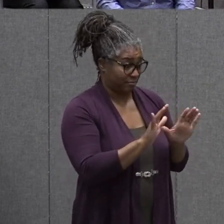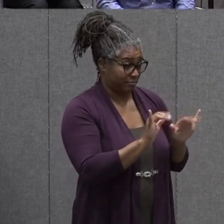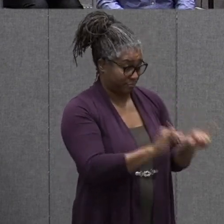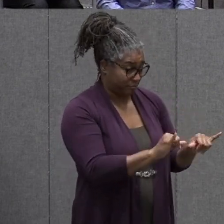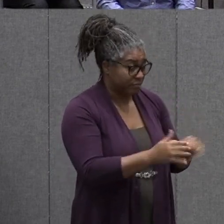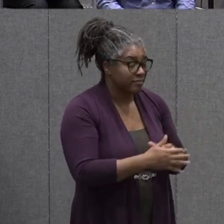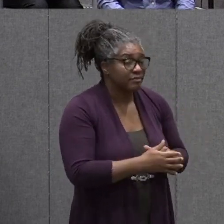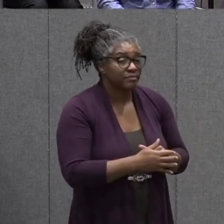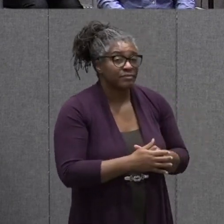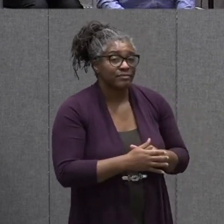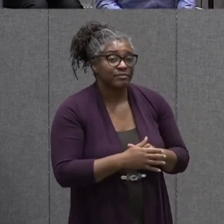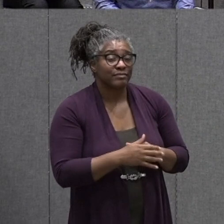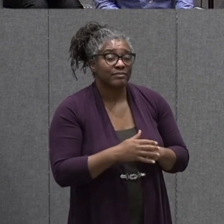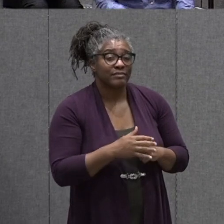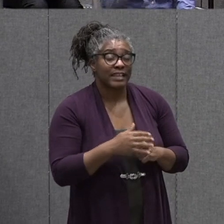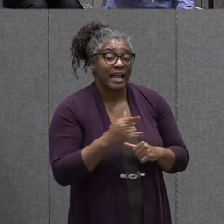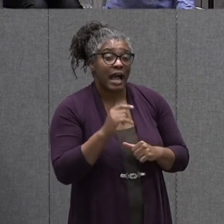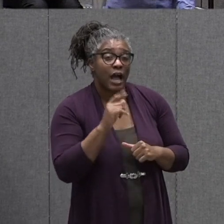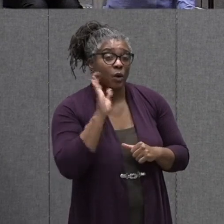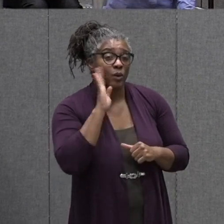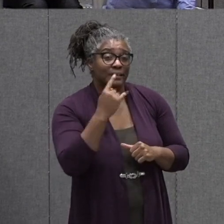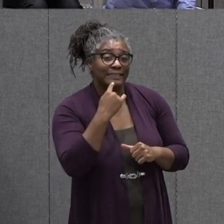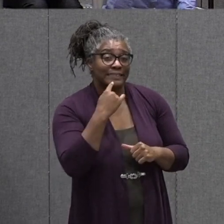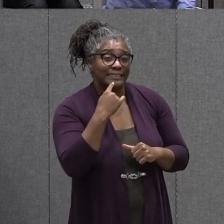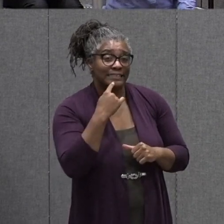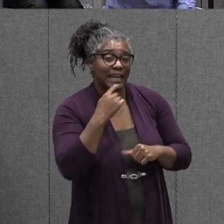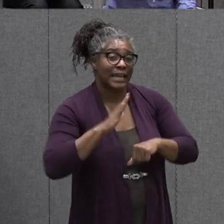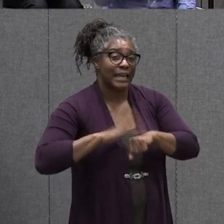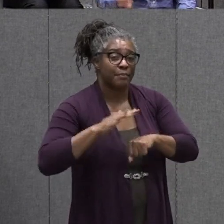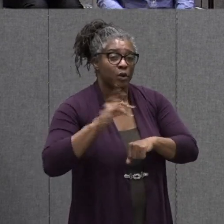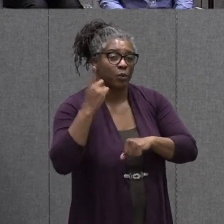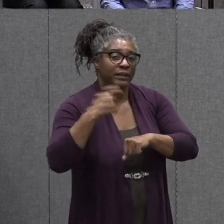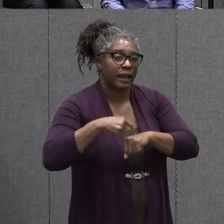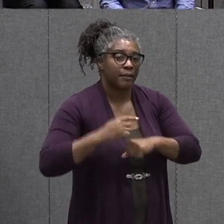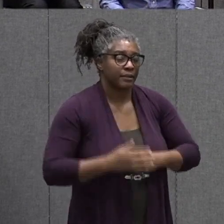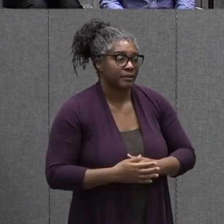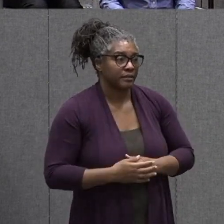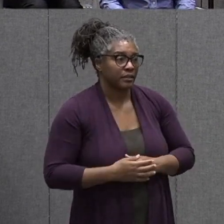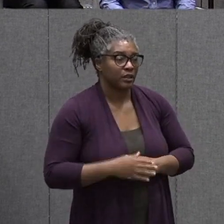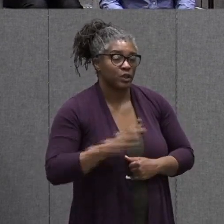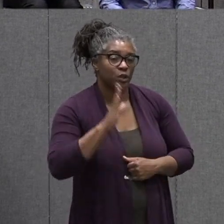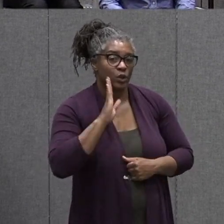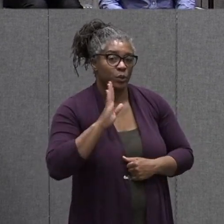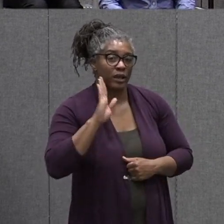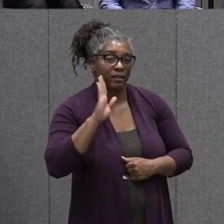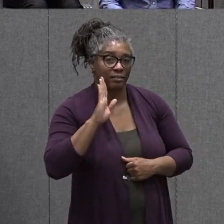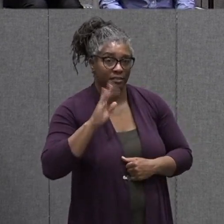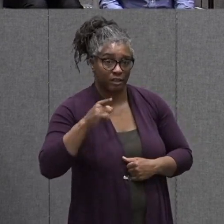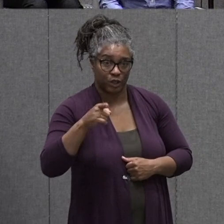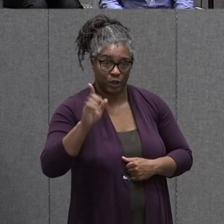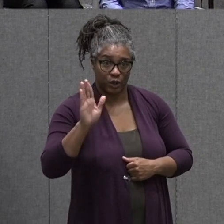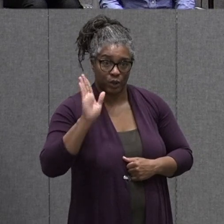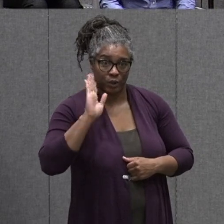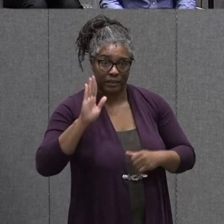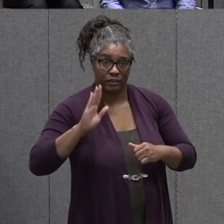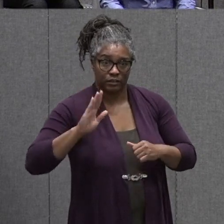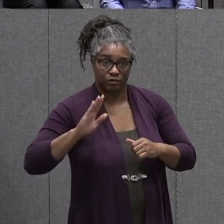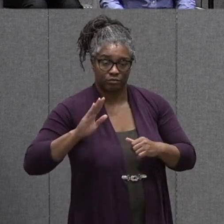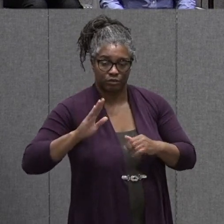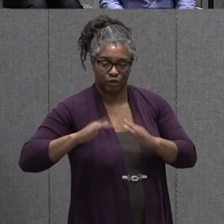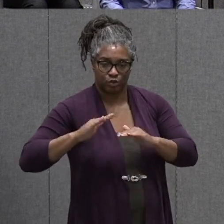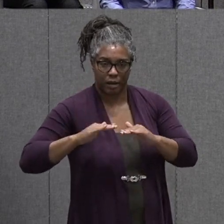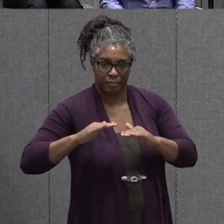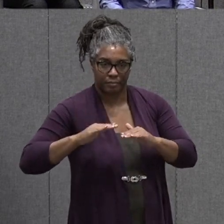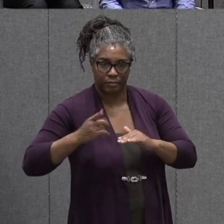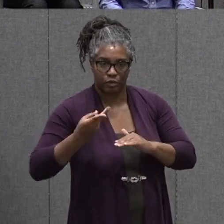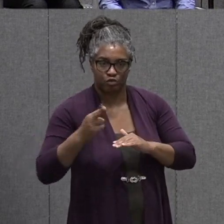time. If you hit me one time, then you're going to play once on your drum, or bounce your